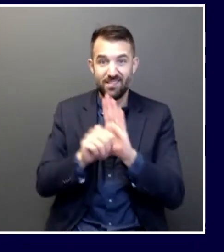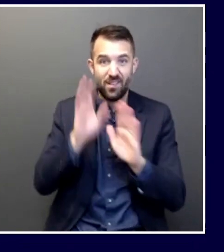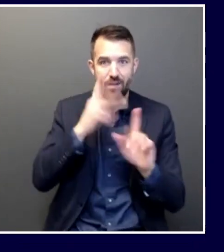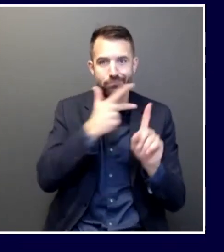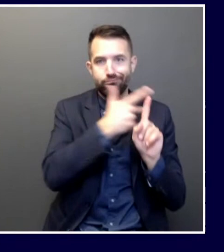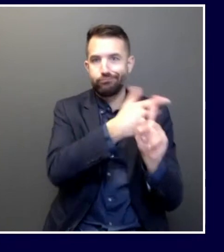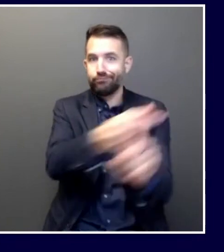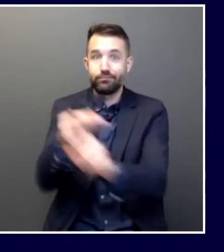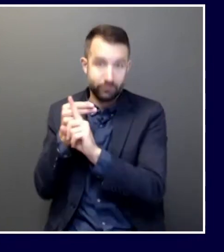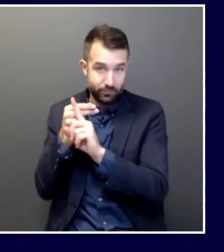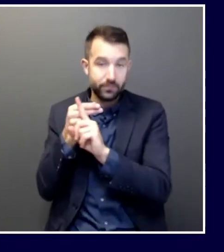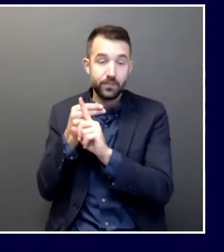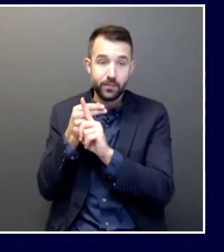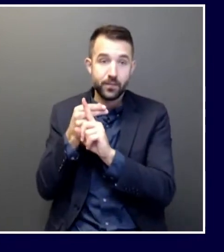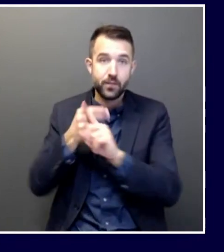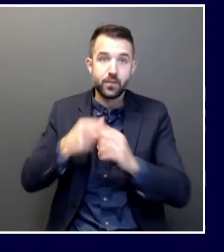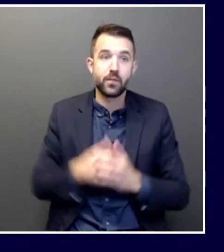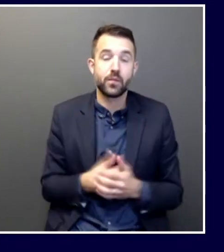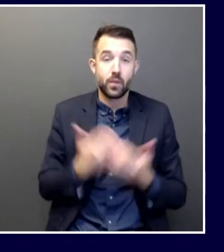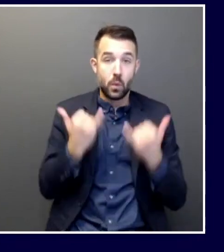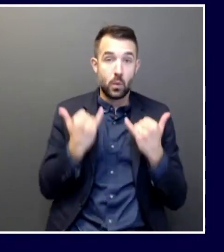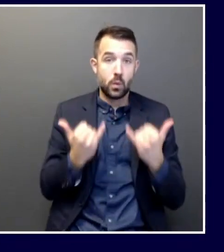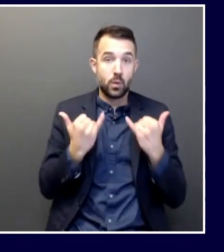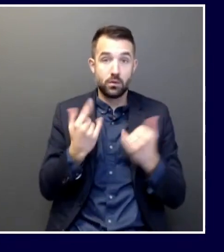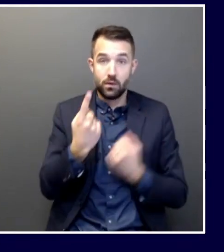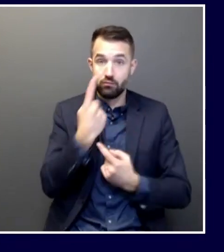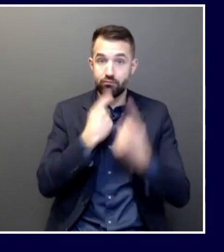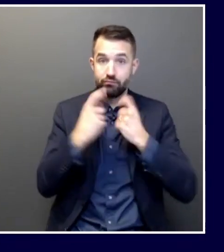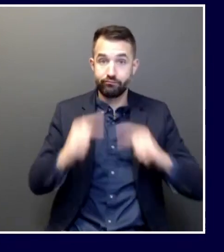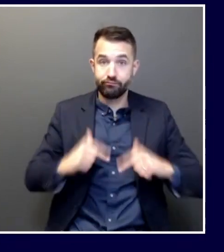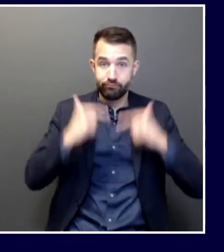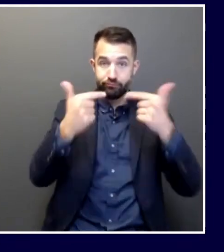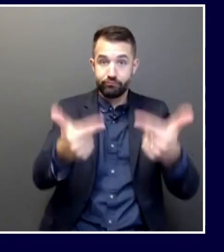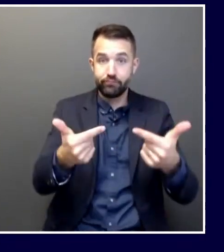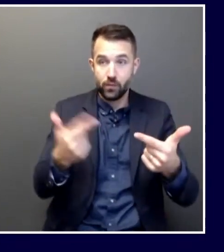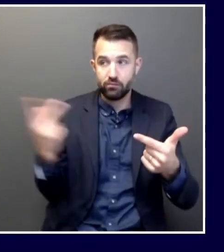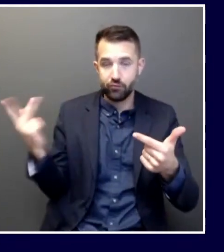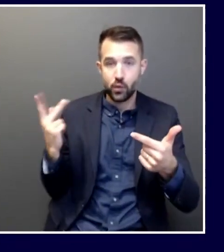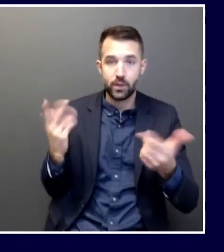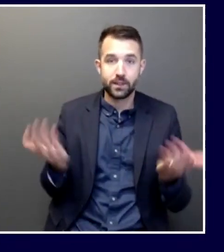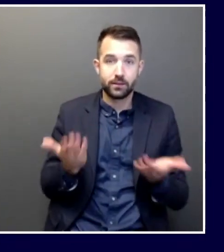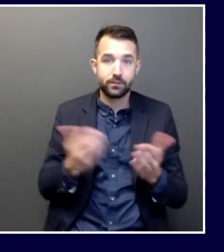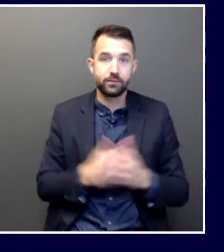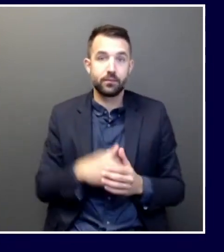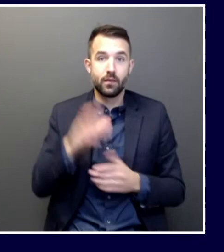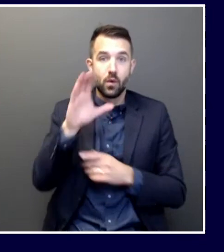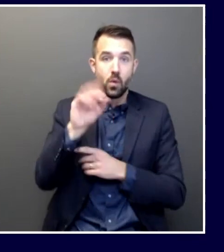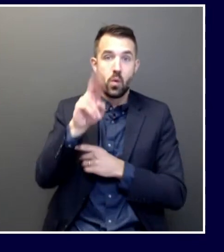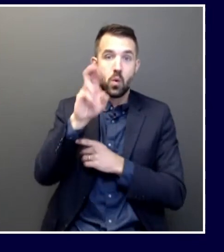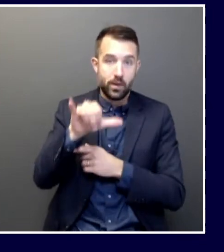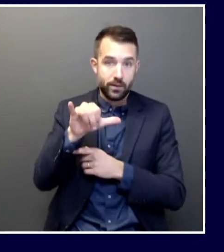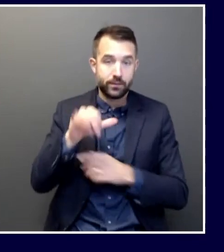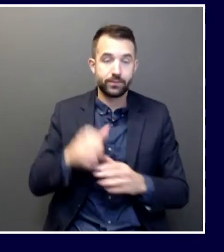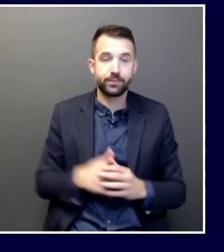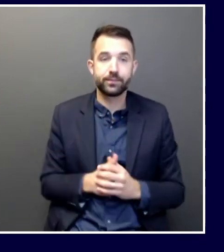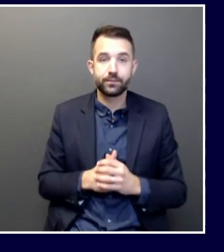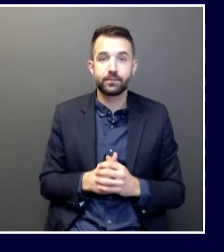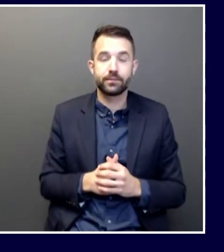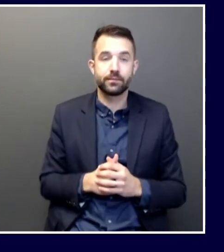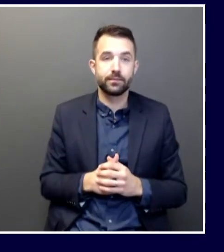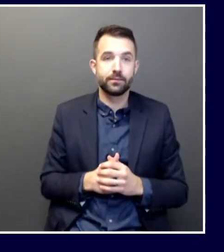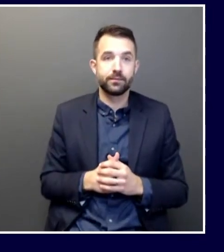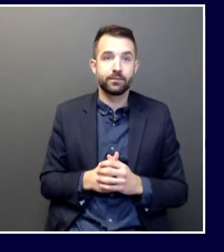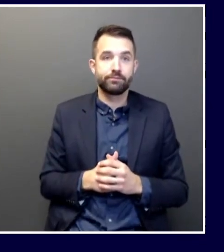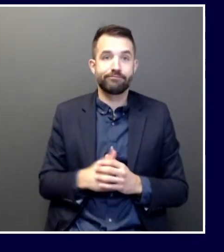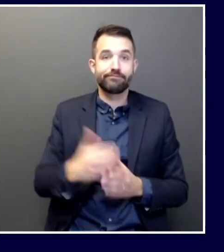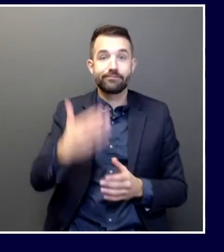questions. And the first question for the afternoon goes to Corey Bouchard from WAGM. Thank you, Dr.